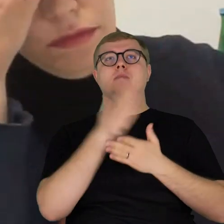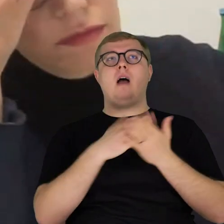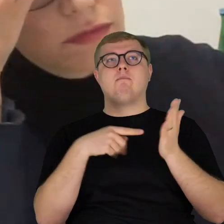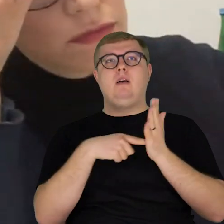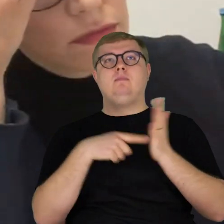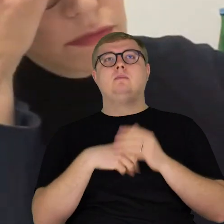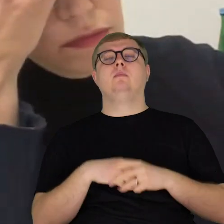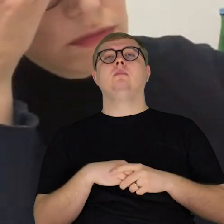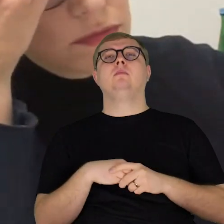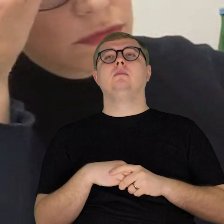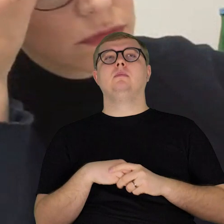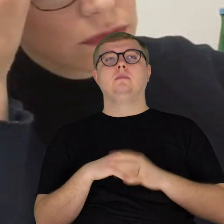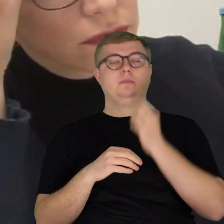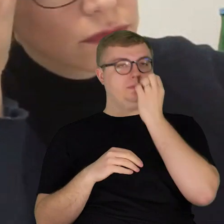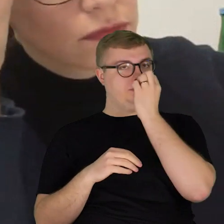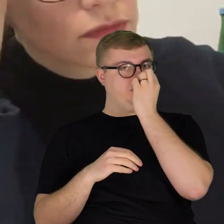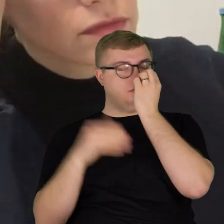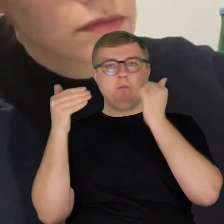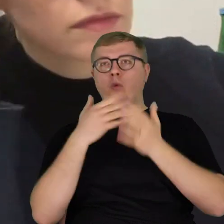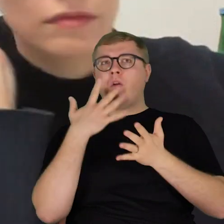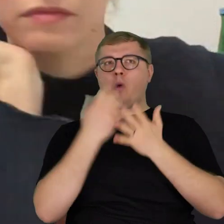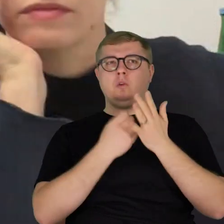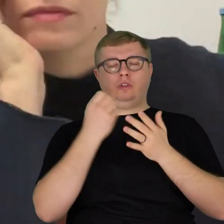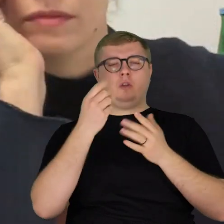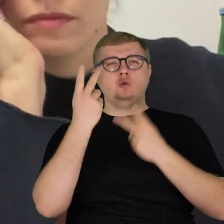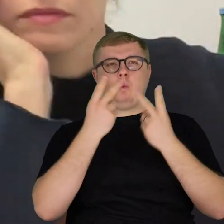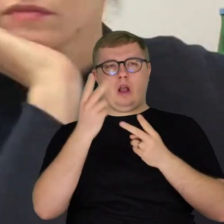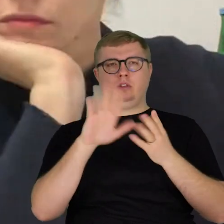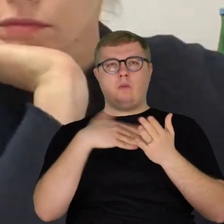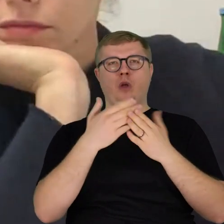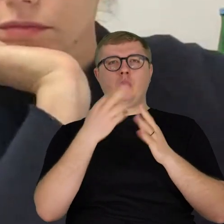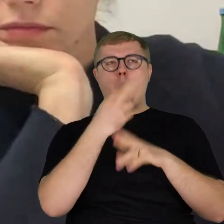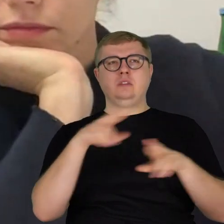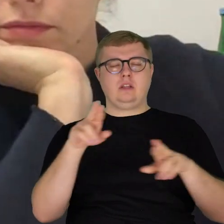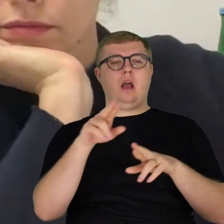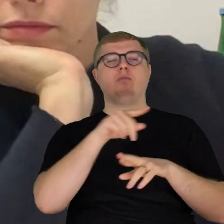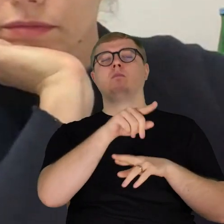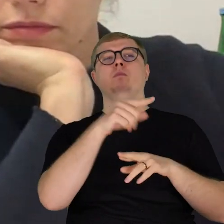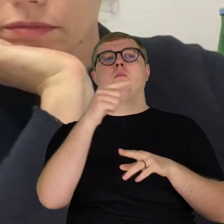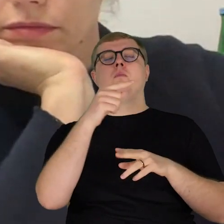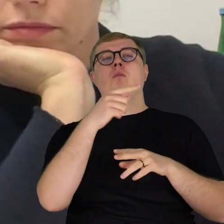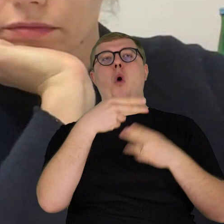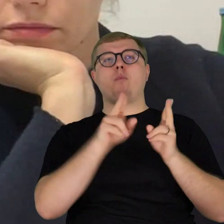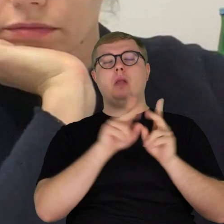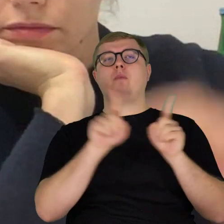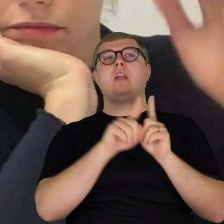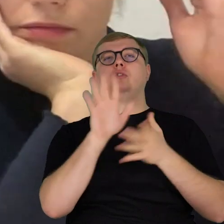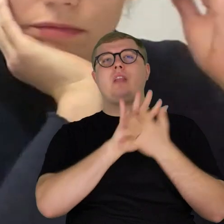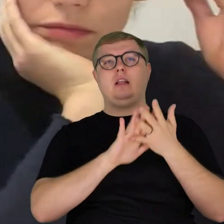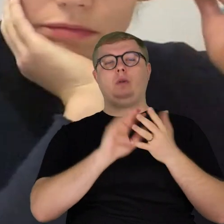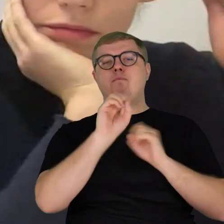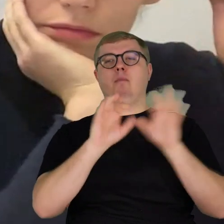to trace complex circulations of kind of objects or texts or even ideas,